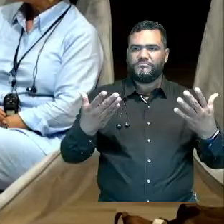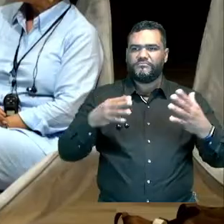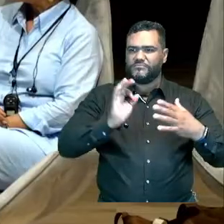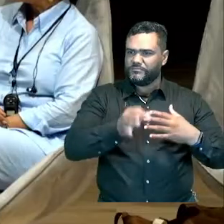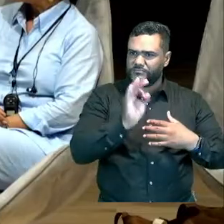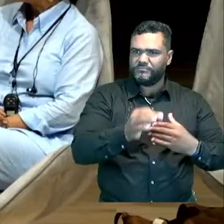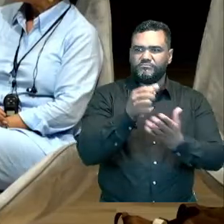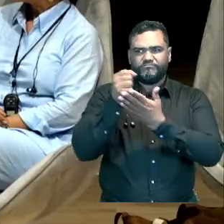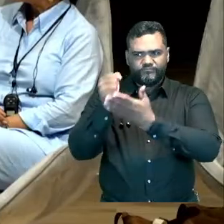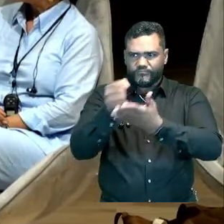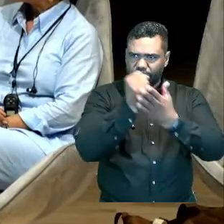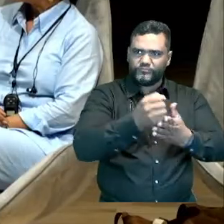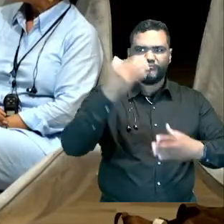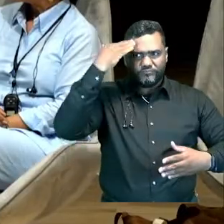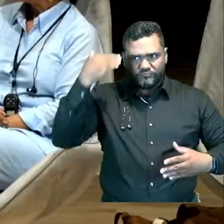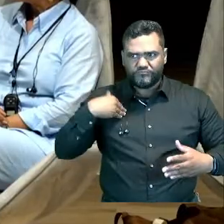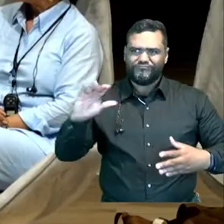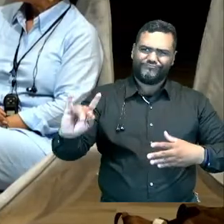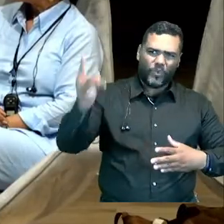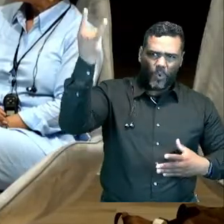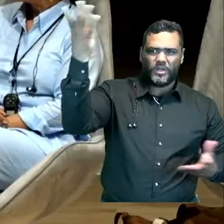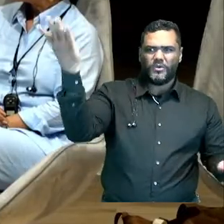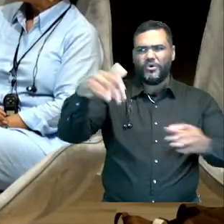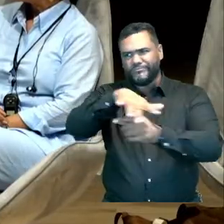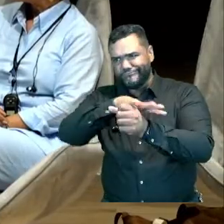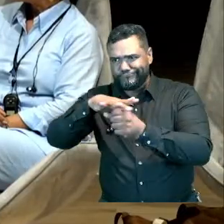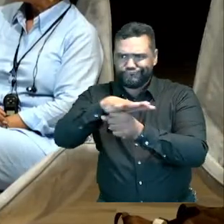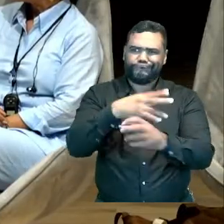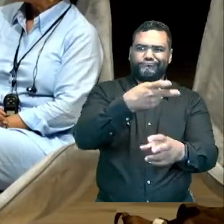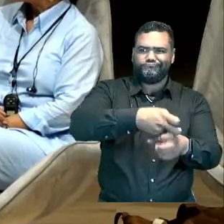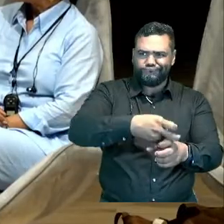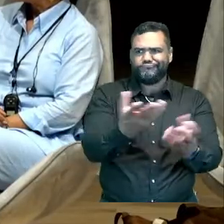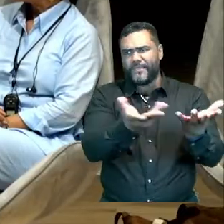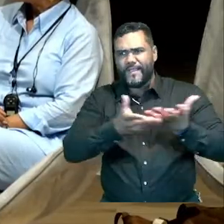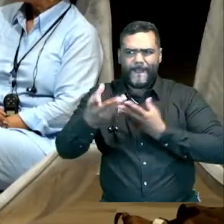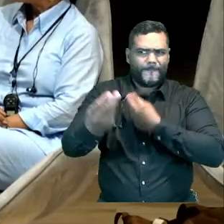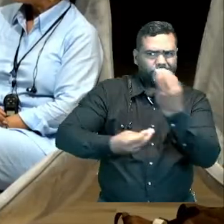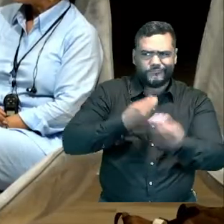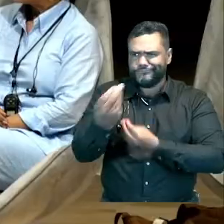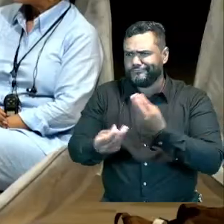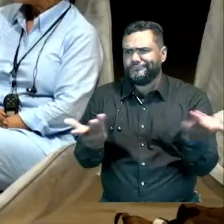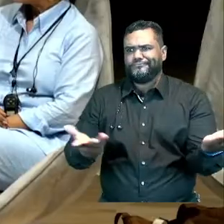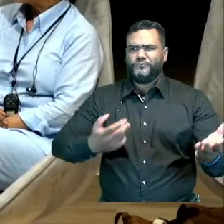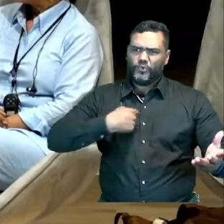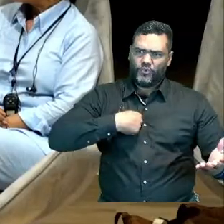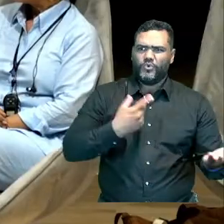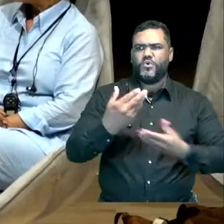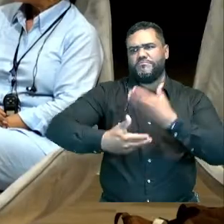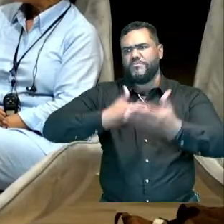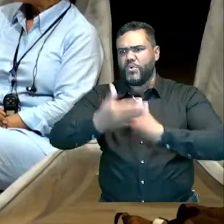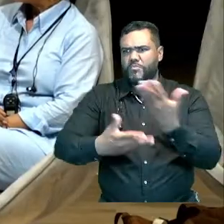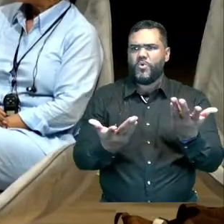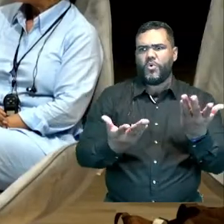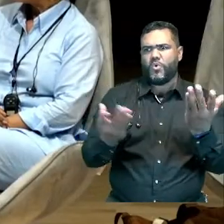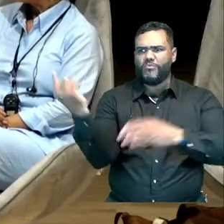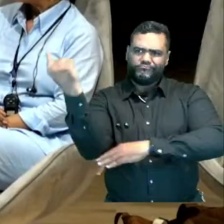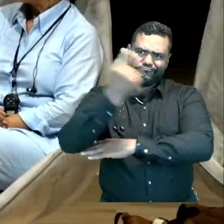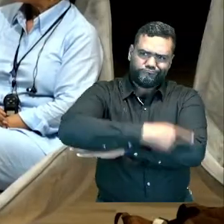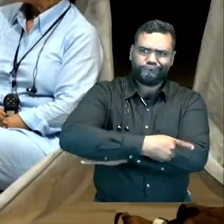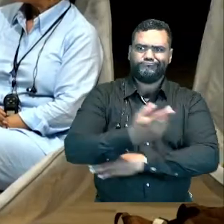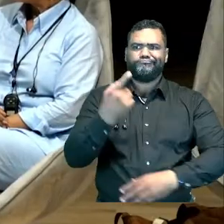But we would have heard it as well throughout the day that these challenges cannot stop